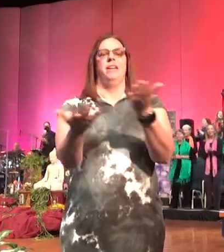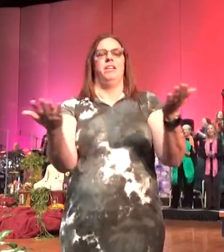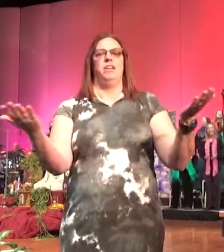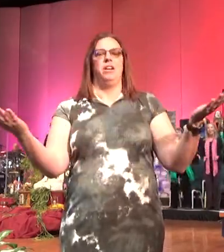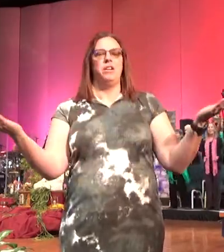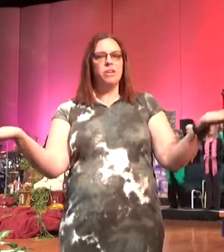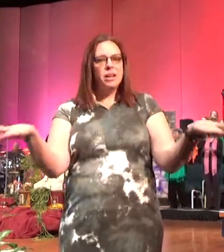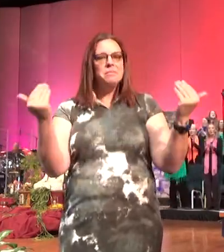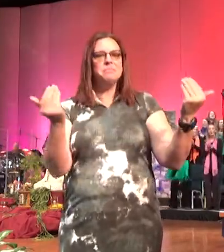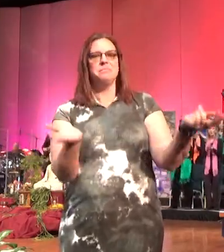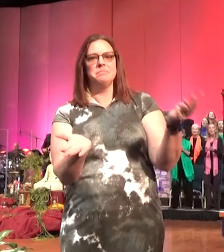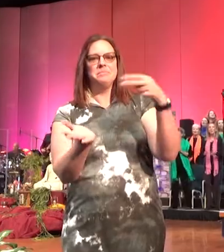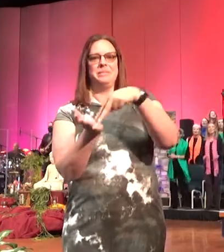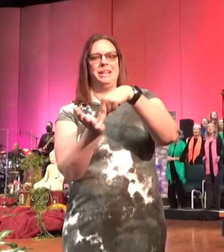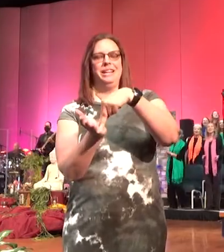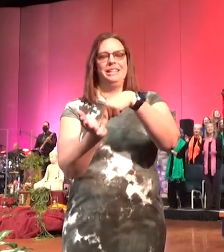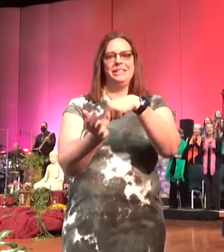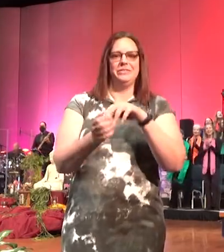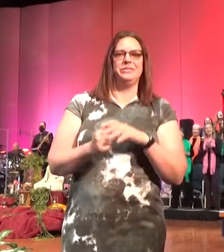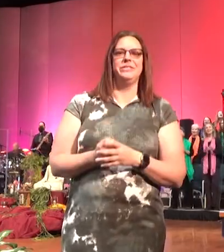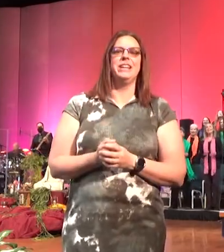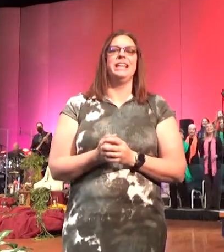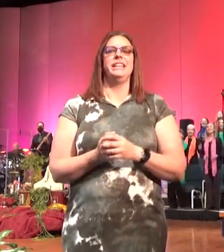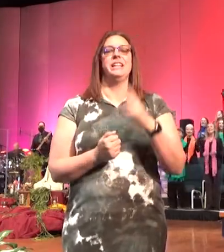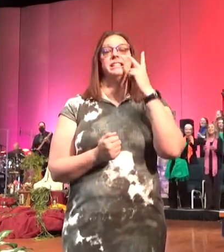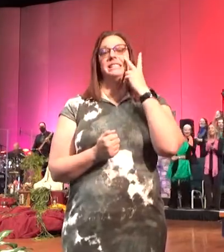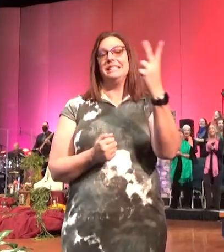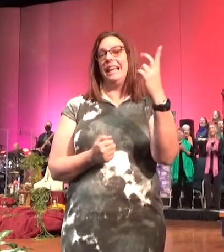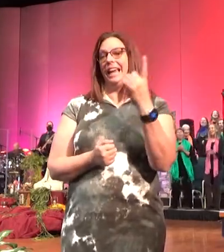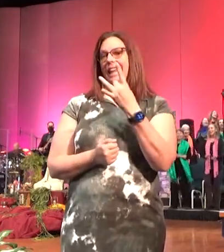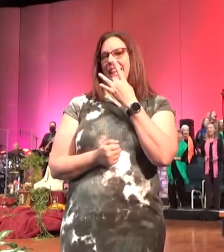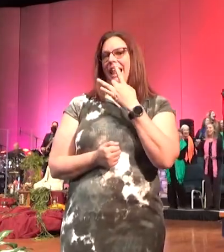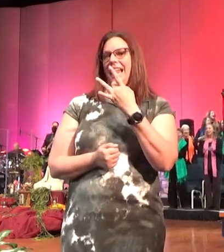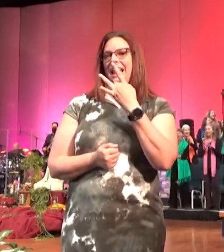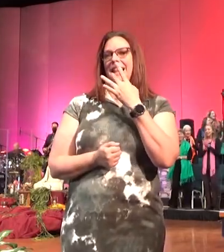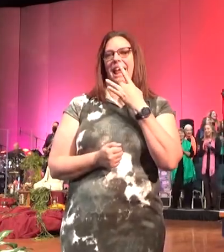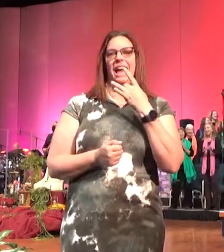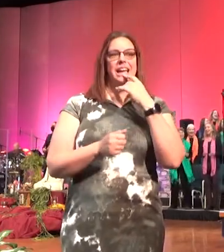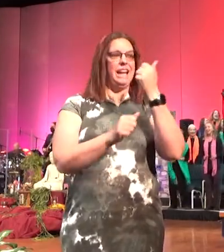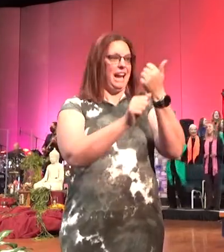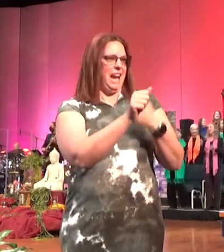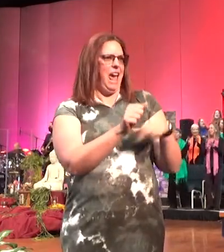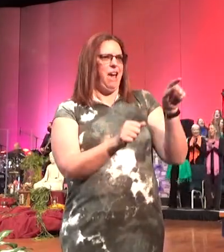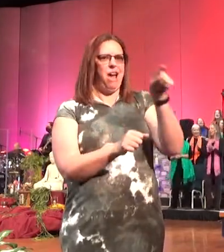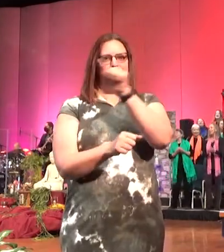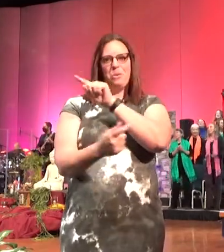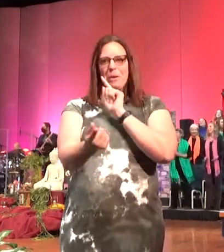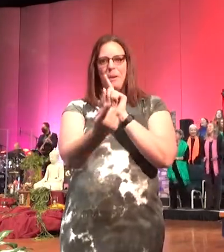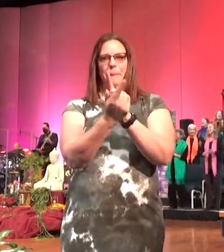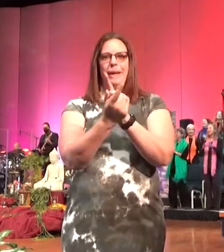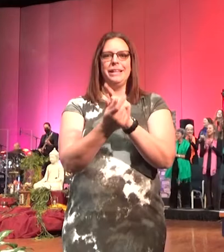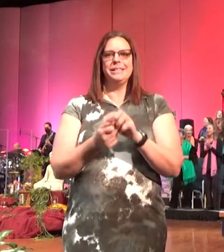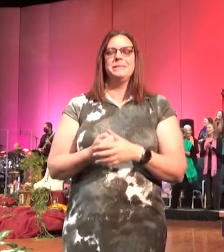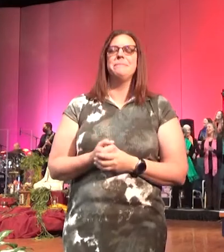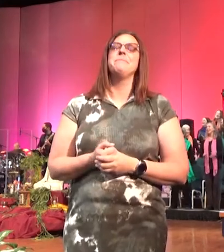get up on your feet. See the light, everybody you meet.